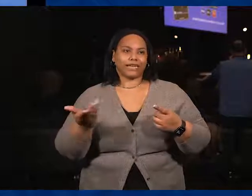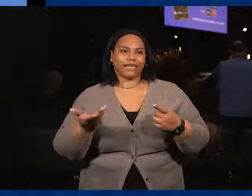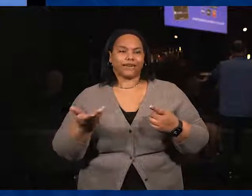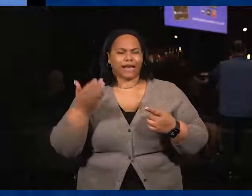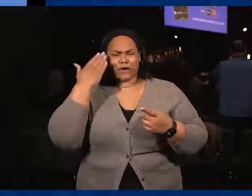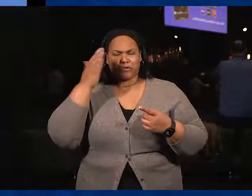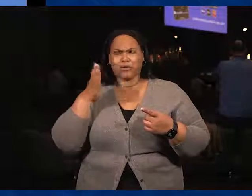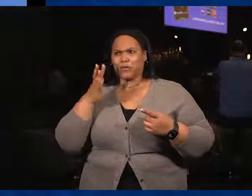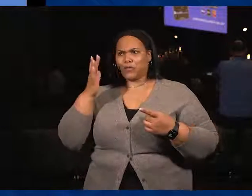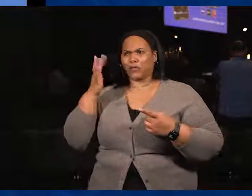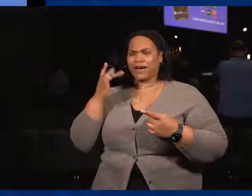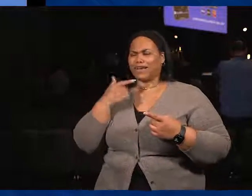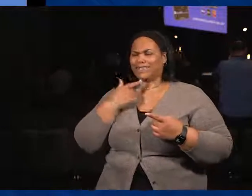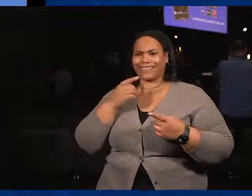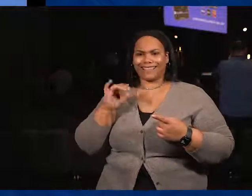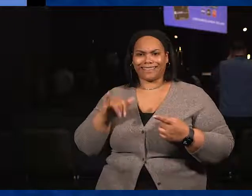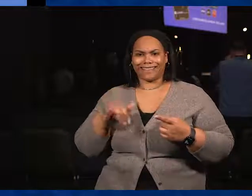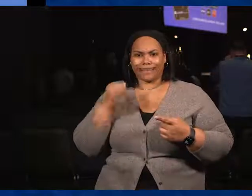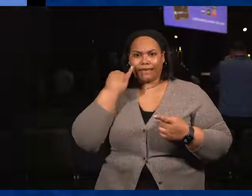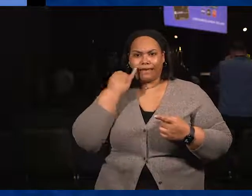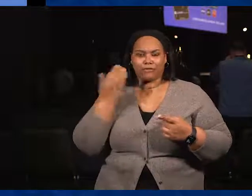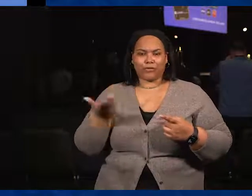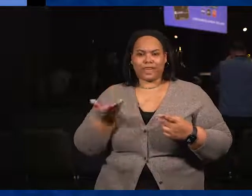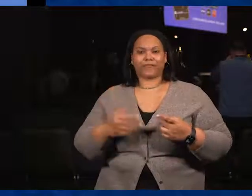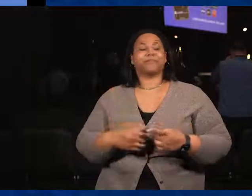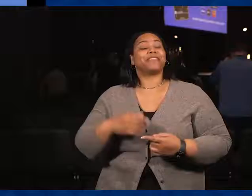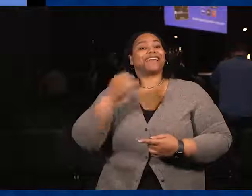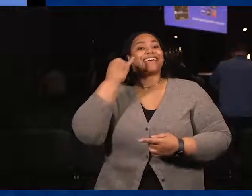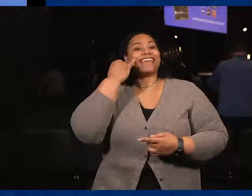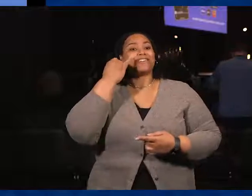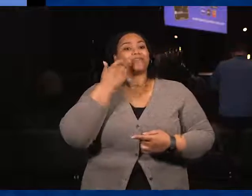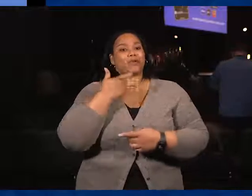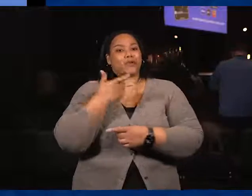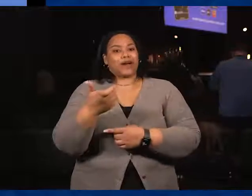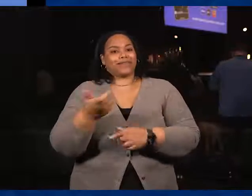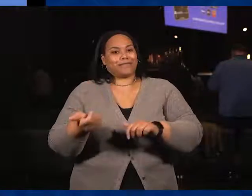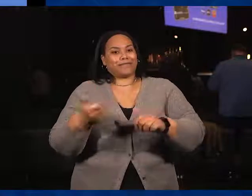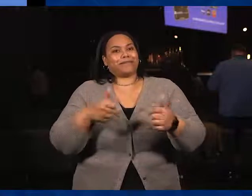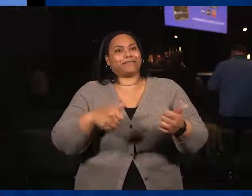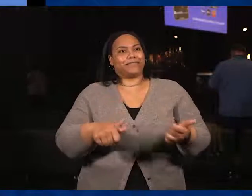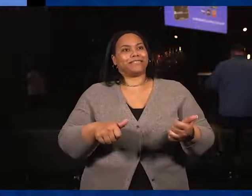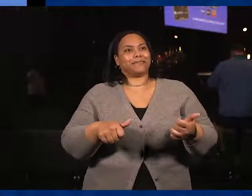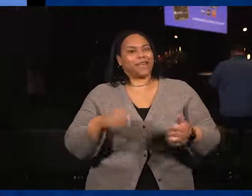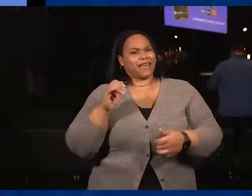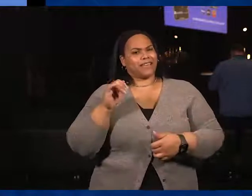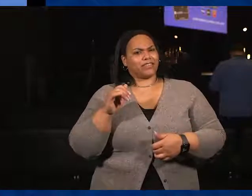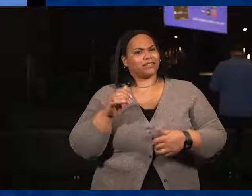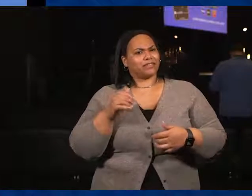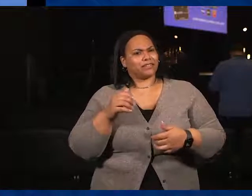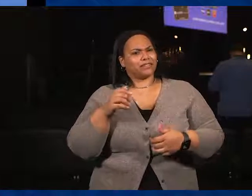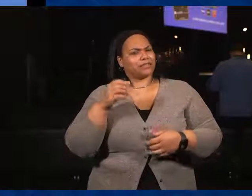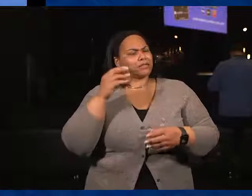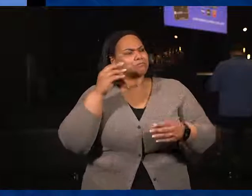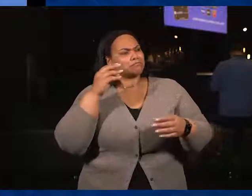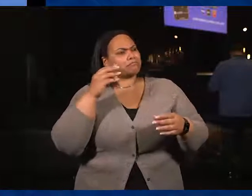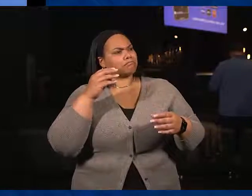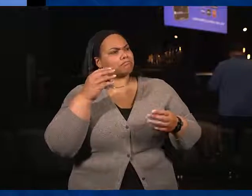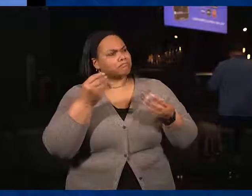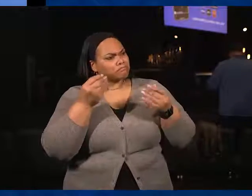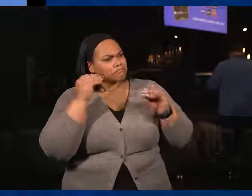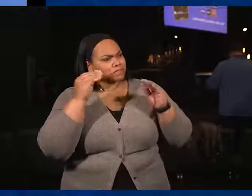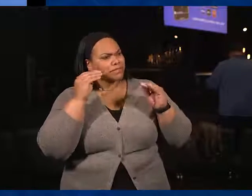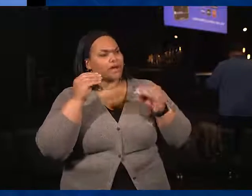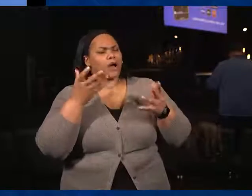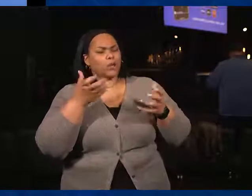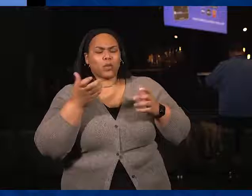I don't know why I even said that. But if you were watching the baptism and that's something that, you know, something like really pulled at you, you're like, I want